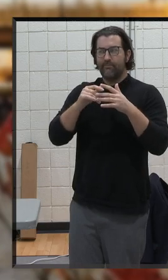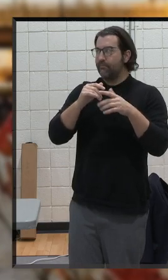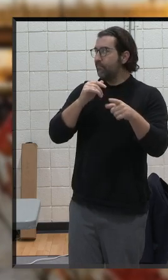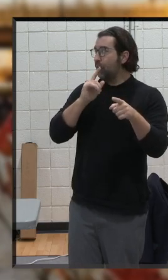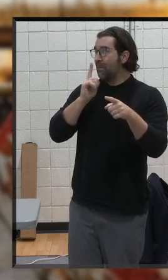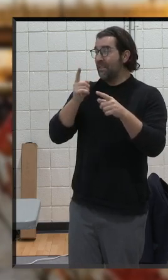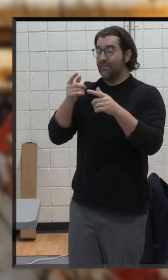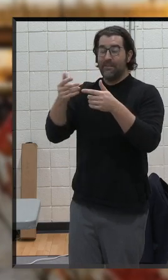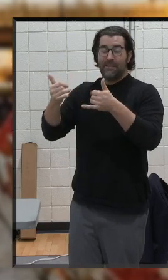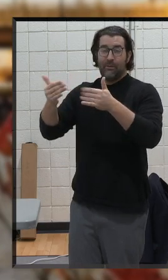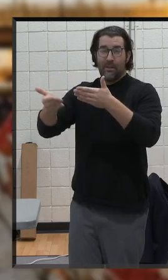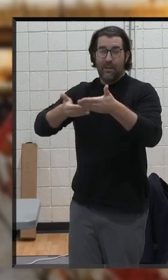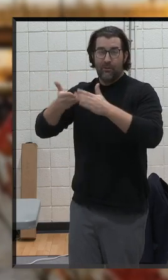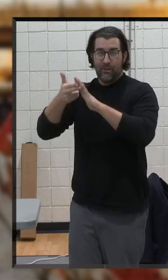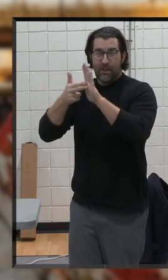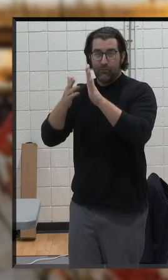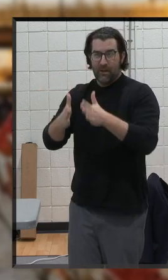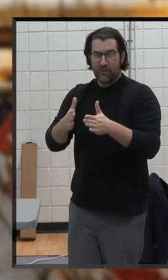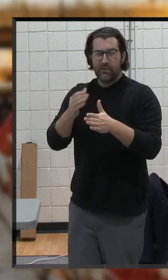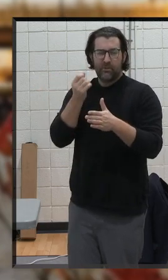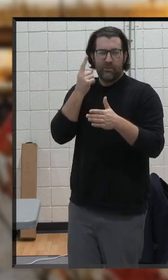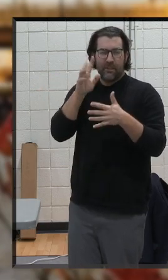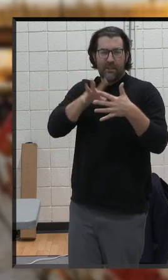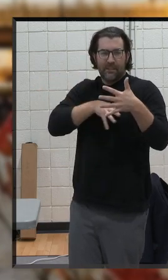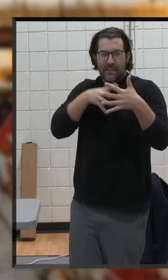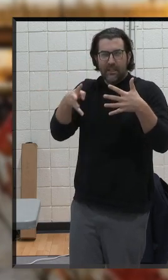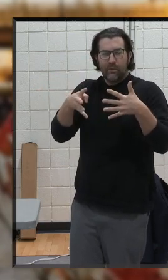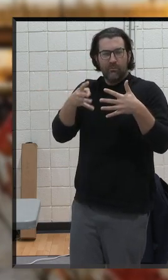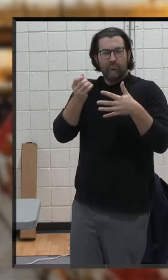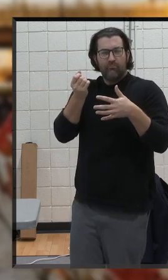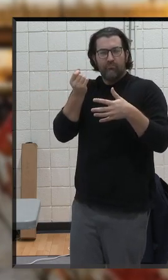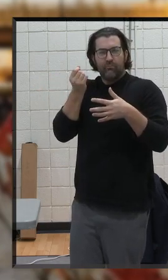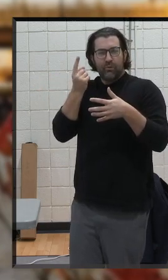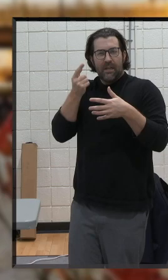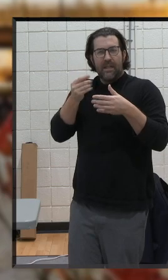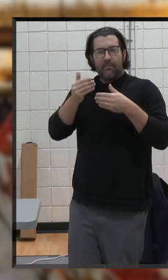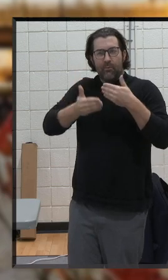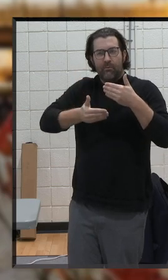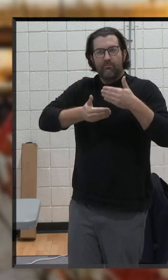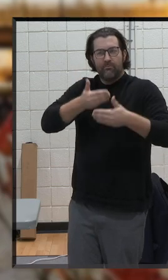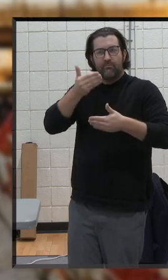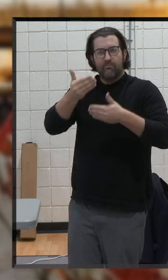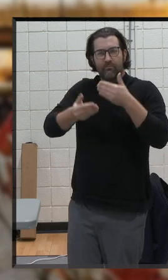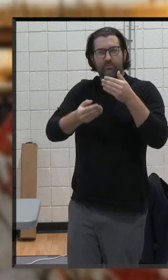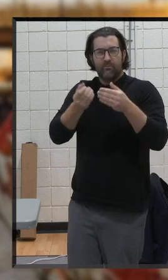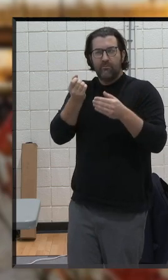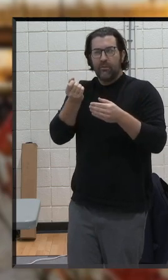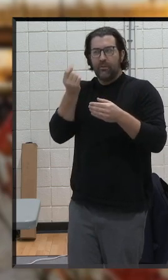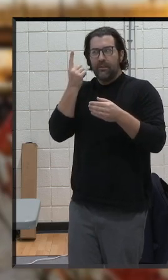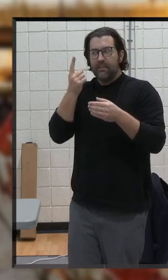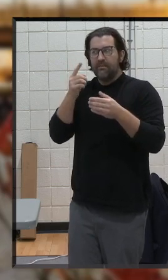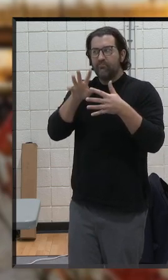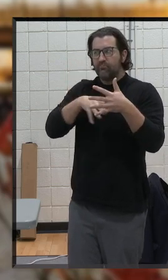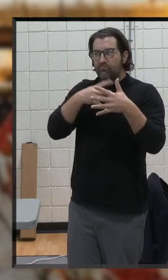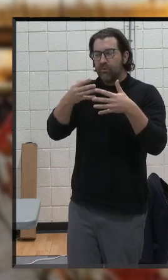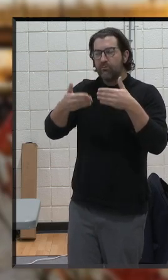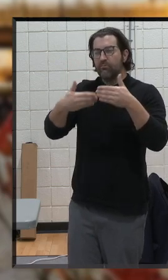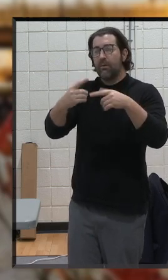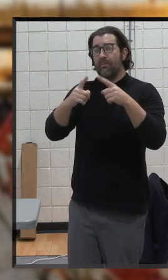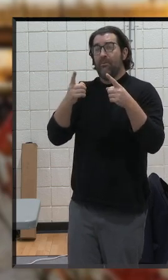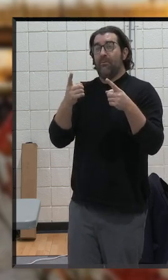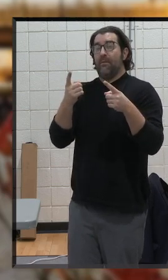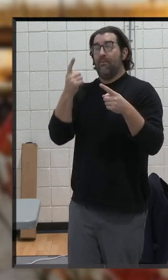have a tighter understanding of the construction timeline once we get a little further along in design. But right now,